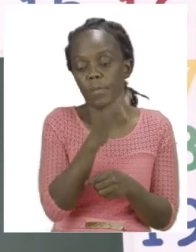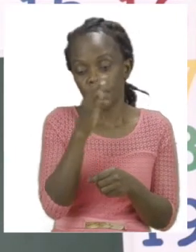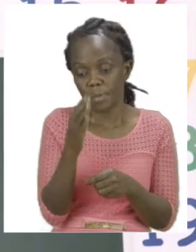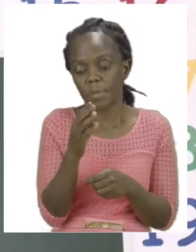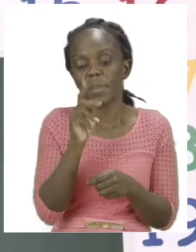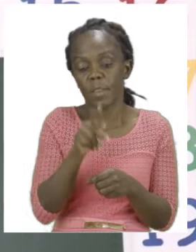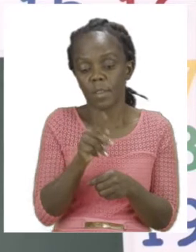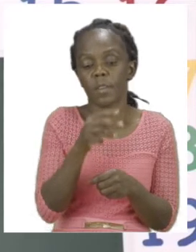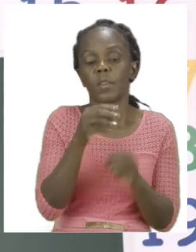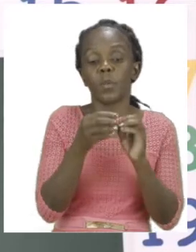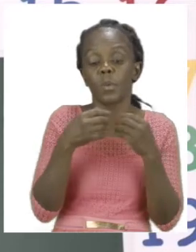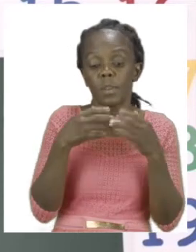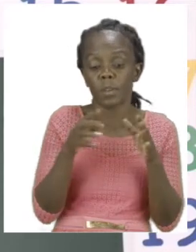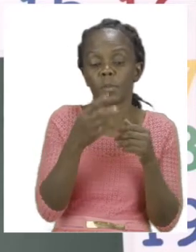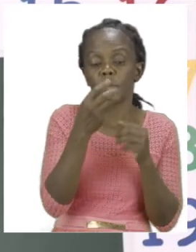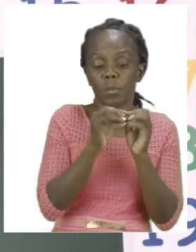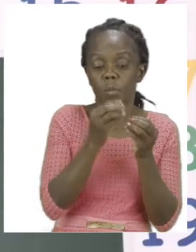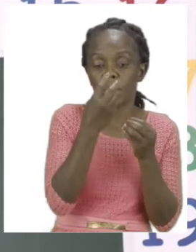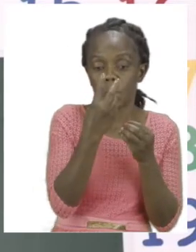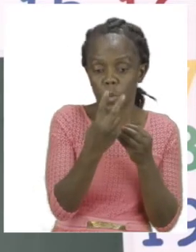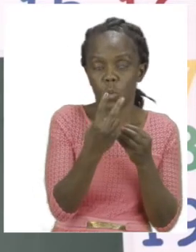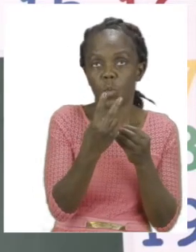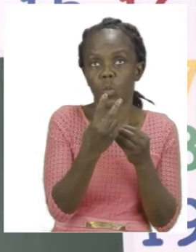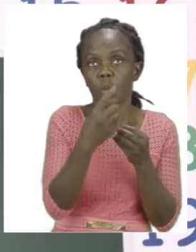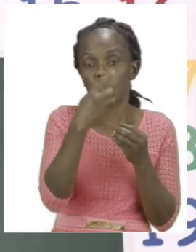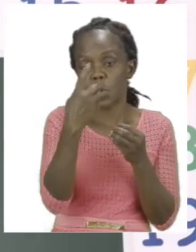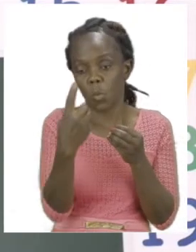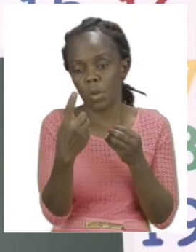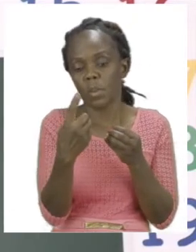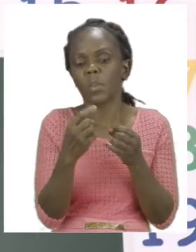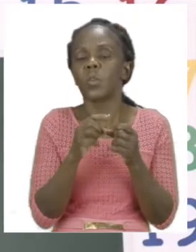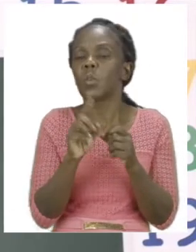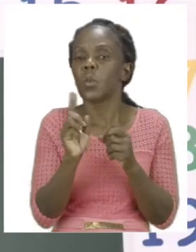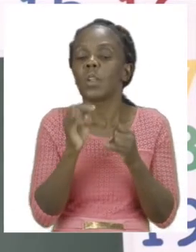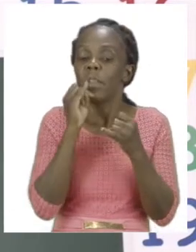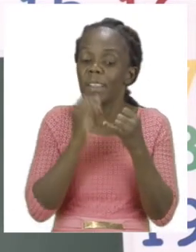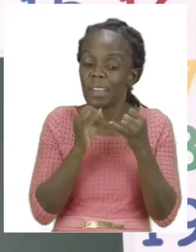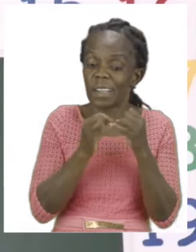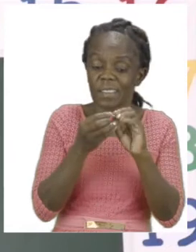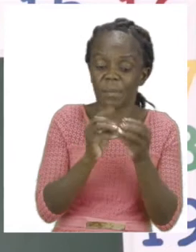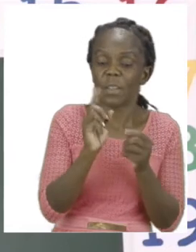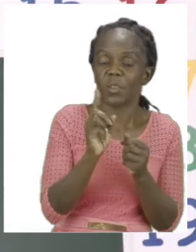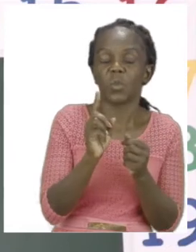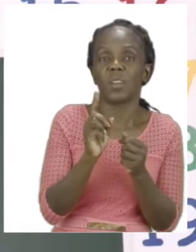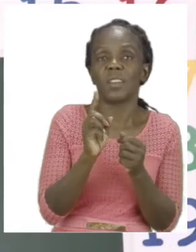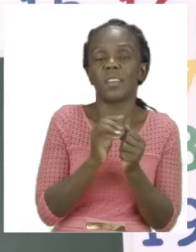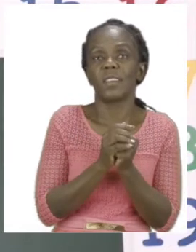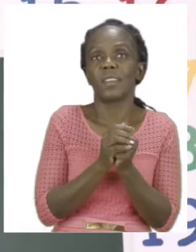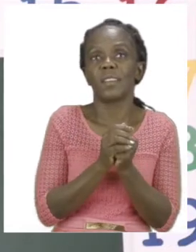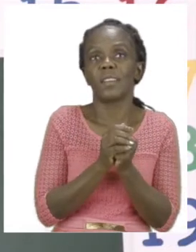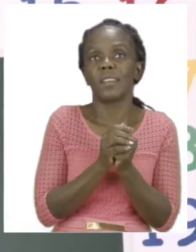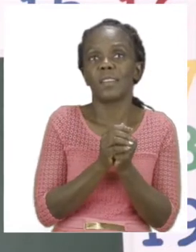2, 1. What do you think is the next number? I think it is the